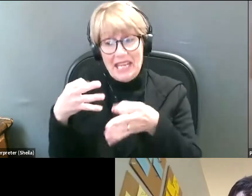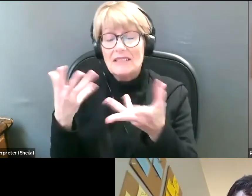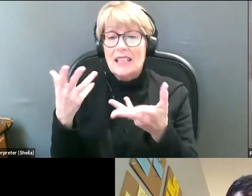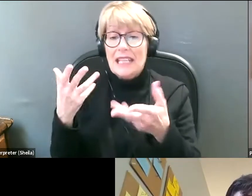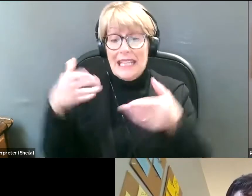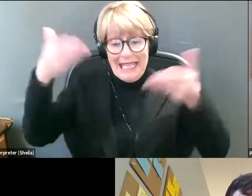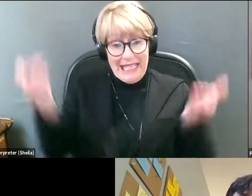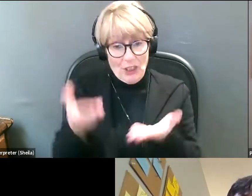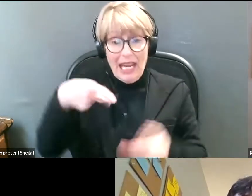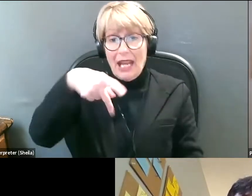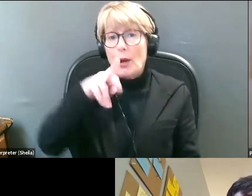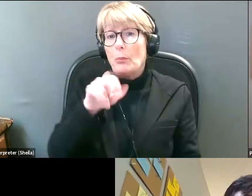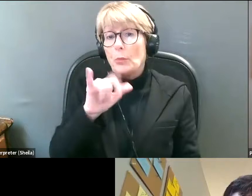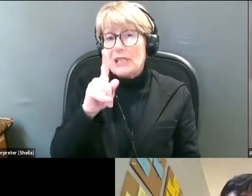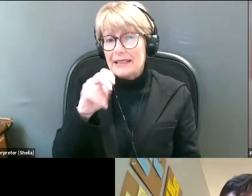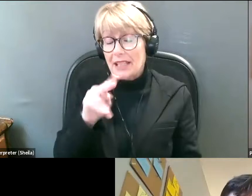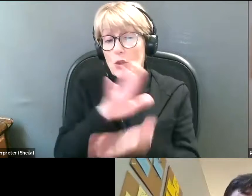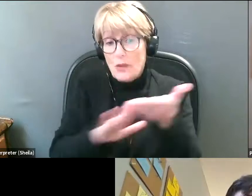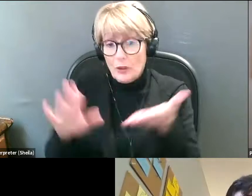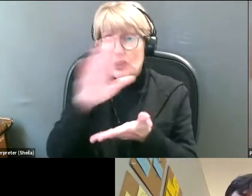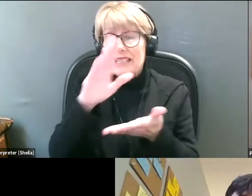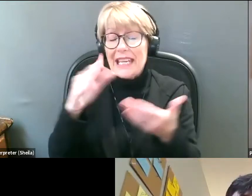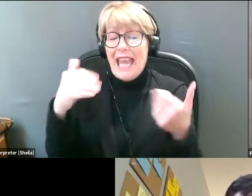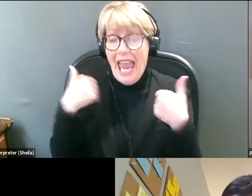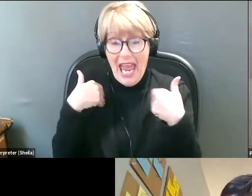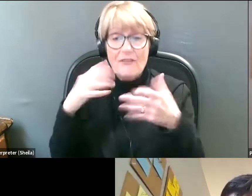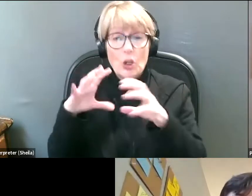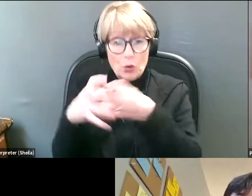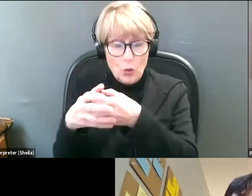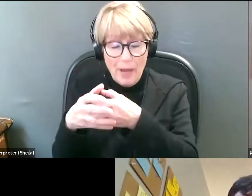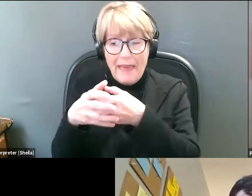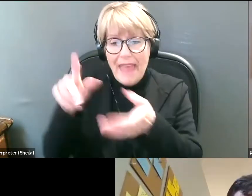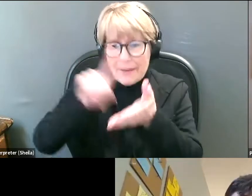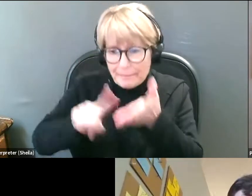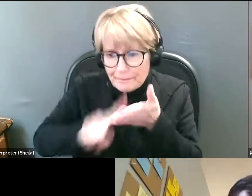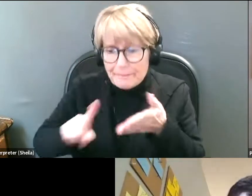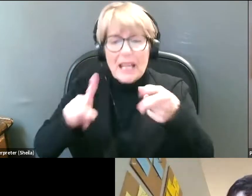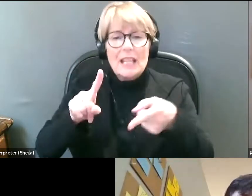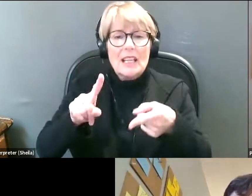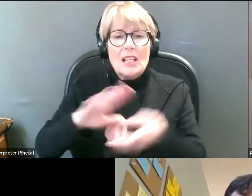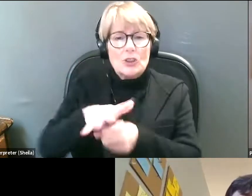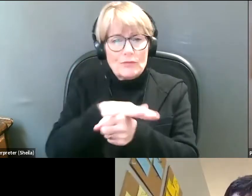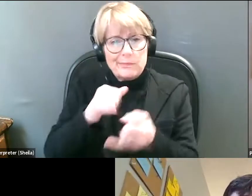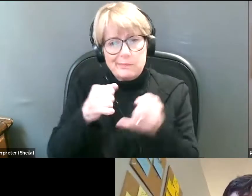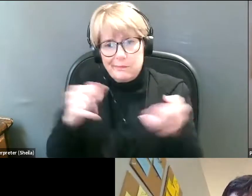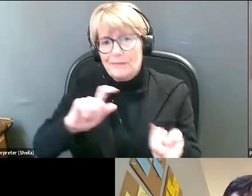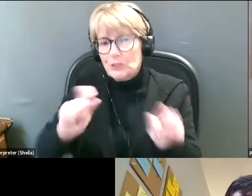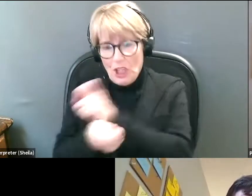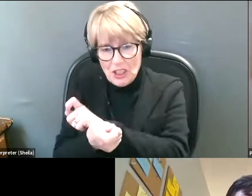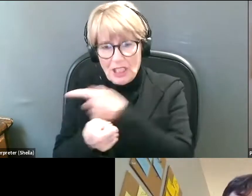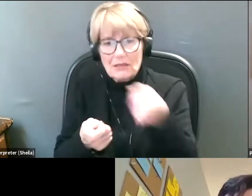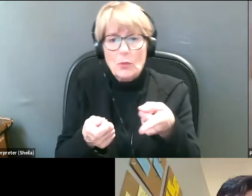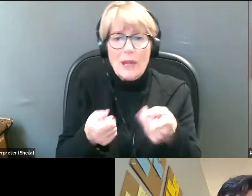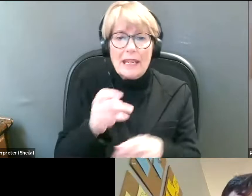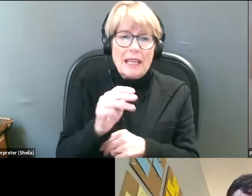Princeton of various experts that would fight against gerrymandering. We operate primarily in three fields. The first is math and data. We can analyze